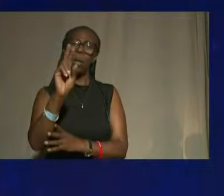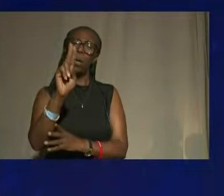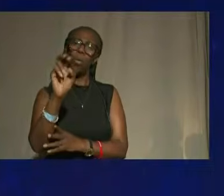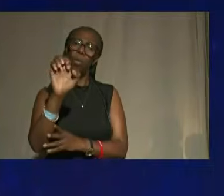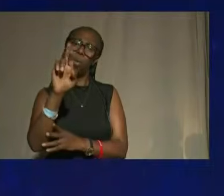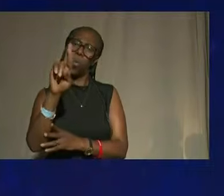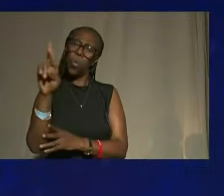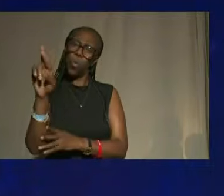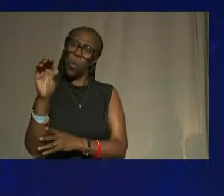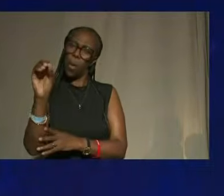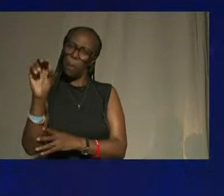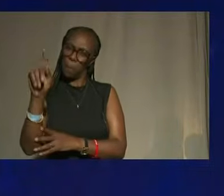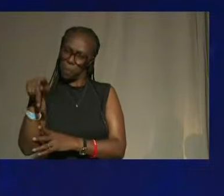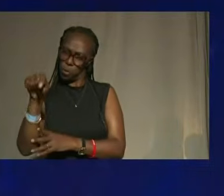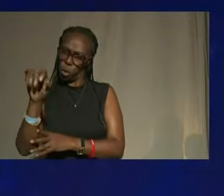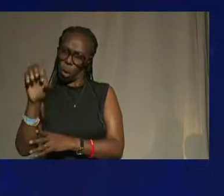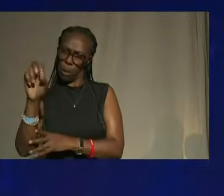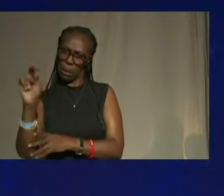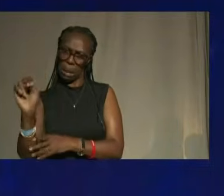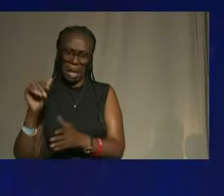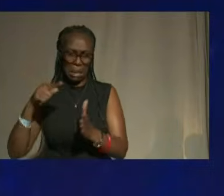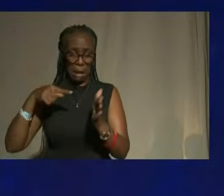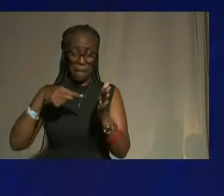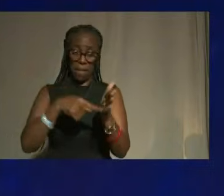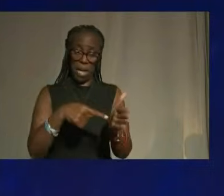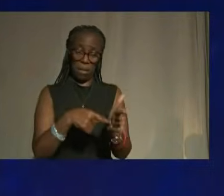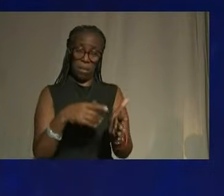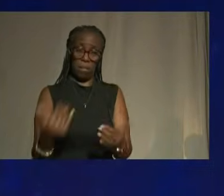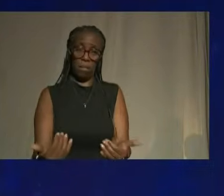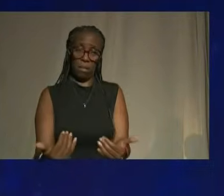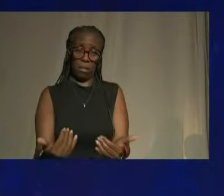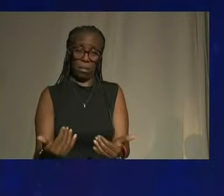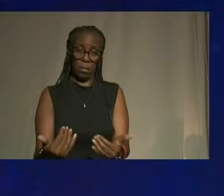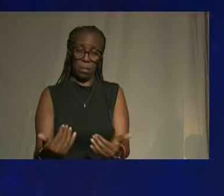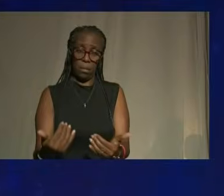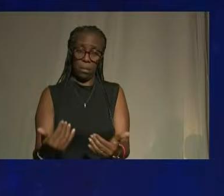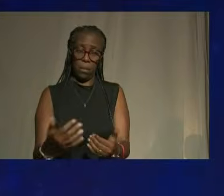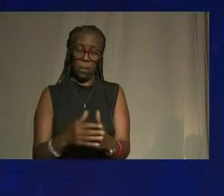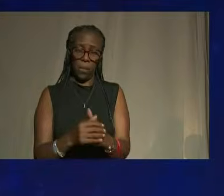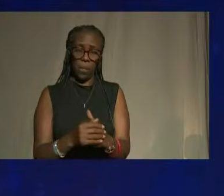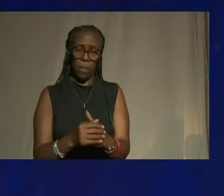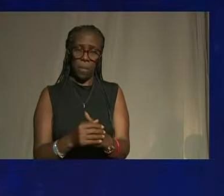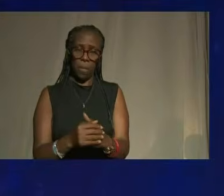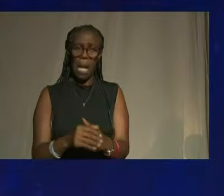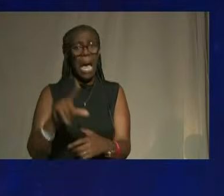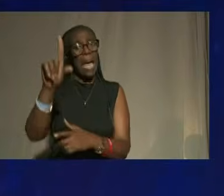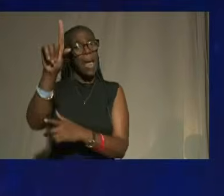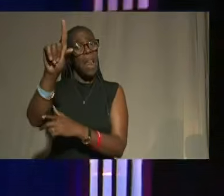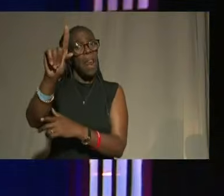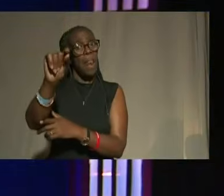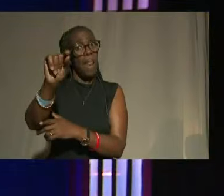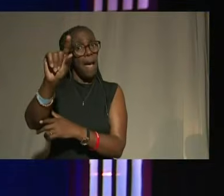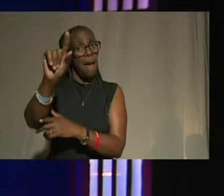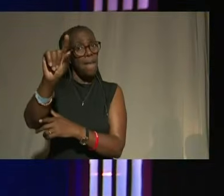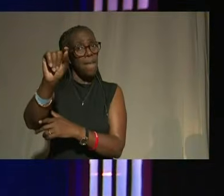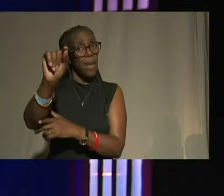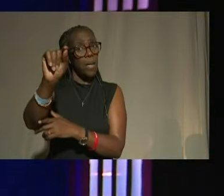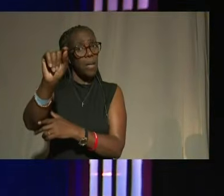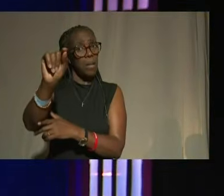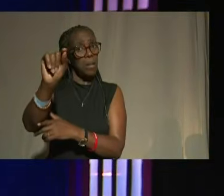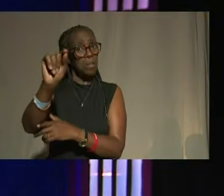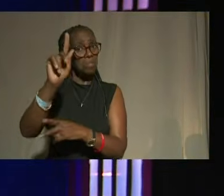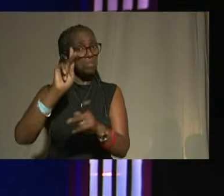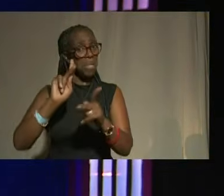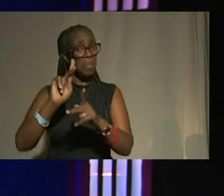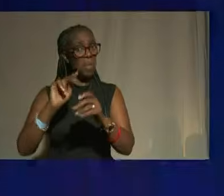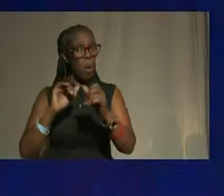from 900 million in 2015 to 300 million today. That 11 of them are under investigation